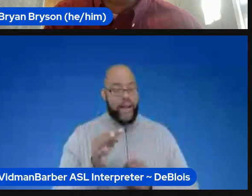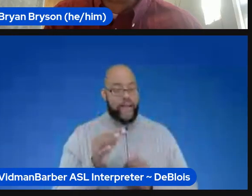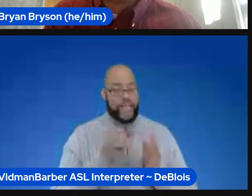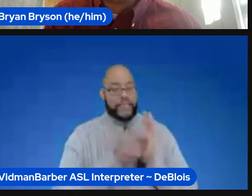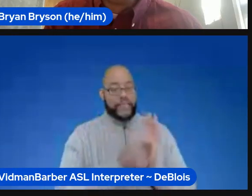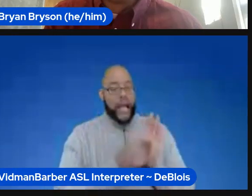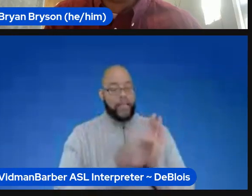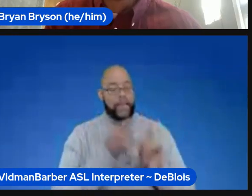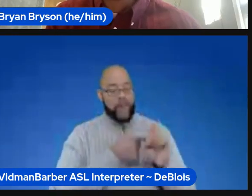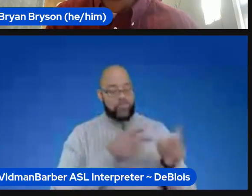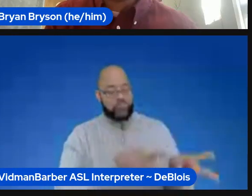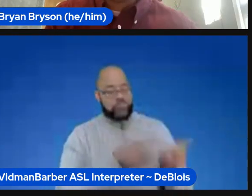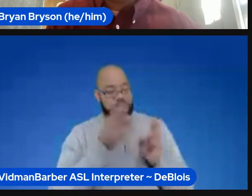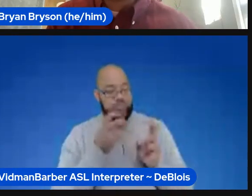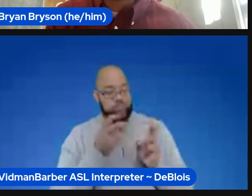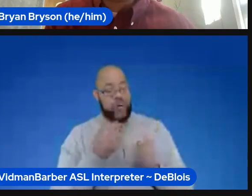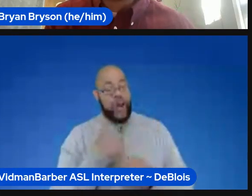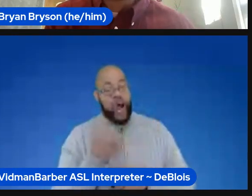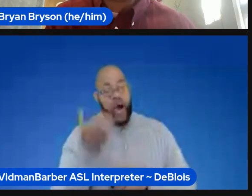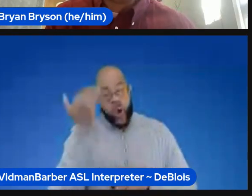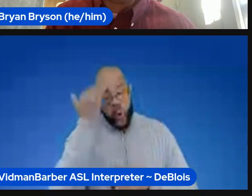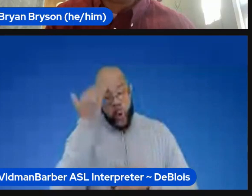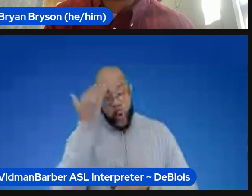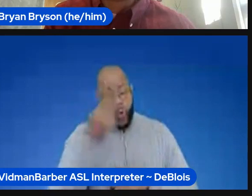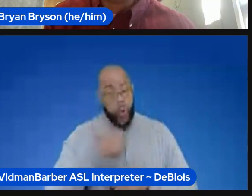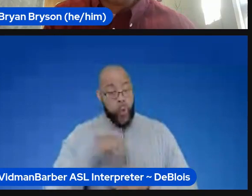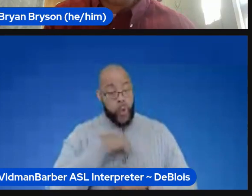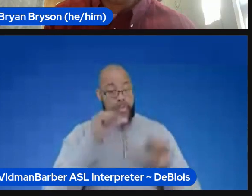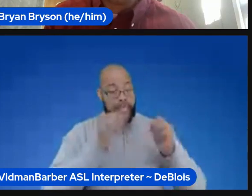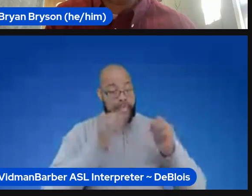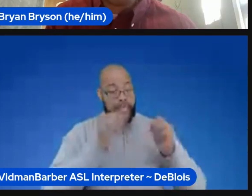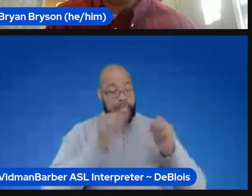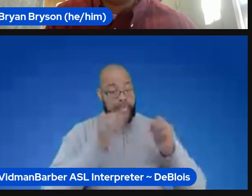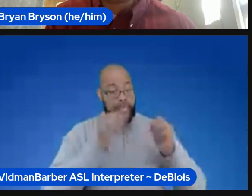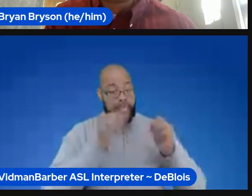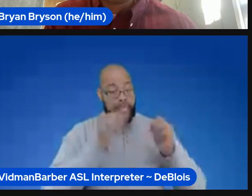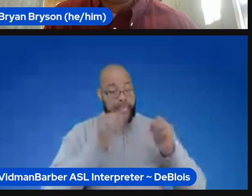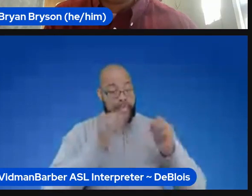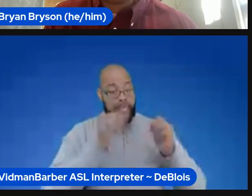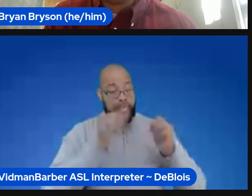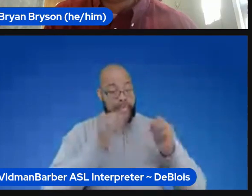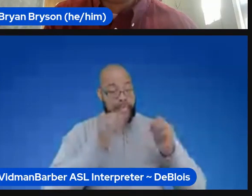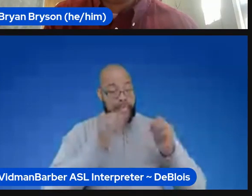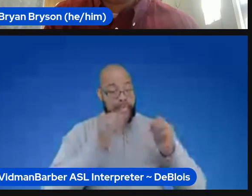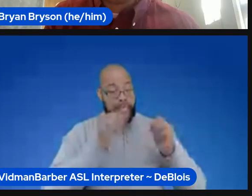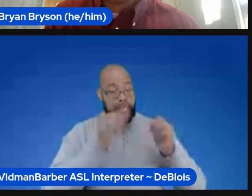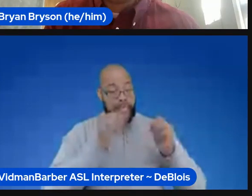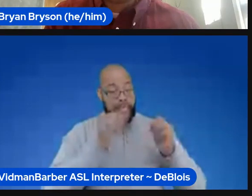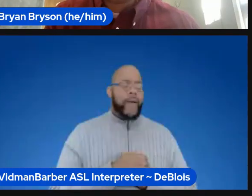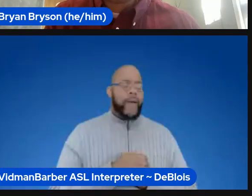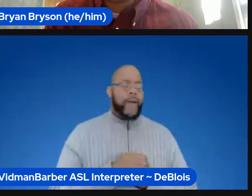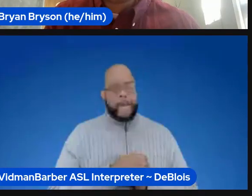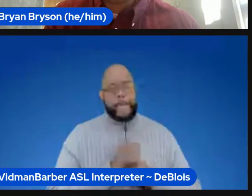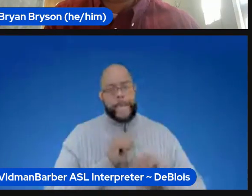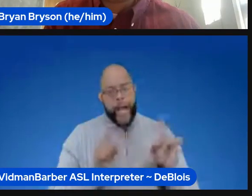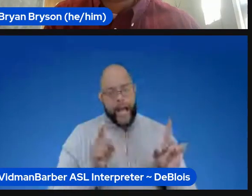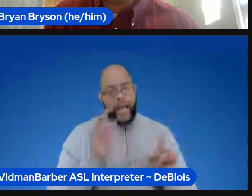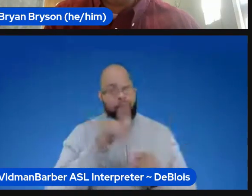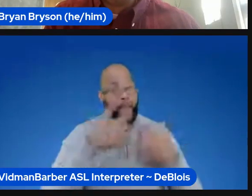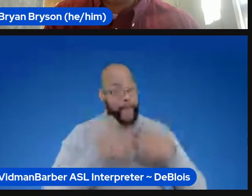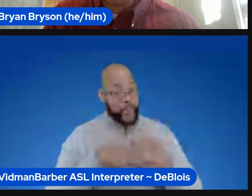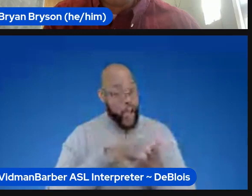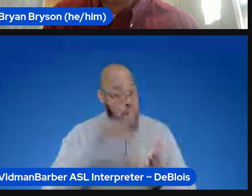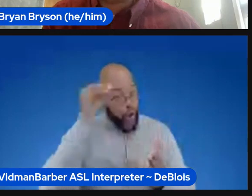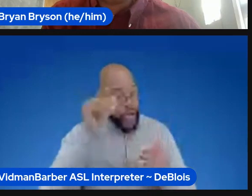which to draw from. I know that we as scientists feel like we're doing the most, but these machine learning